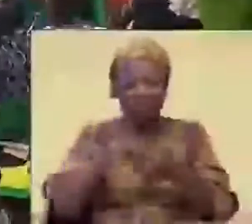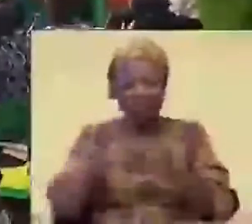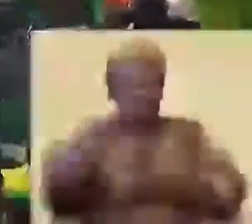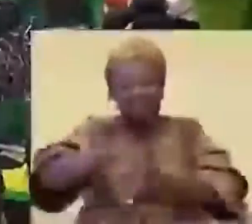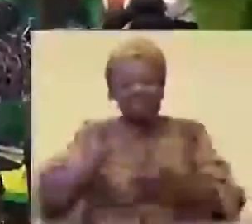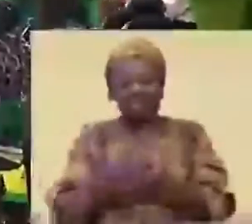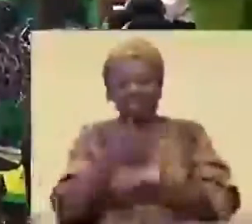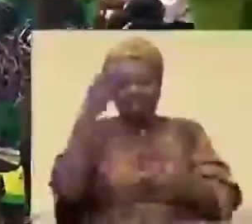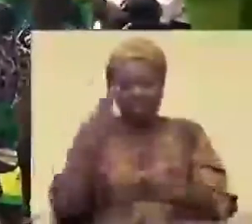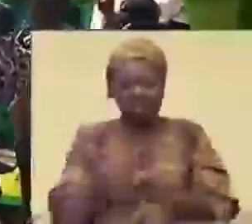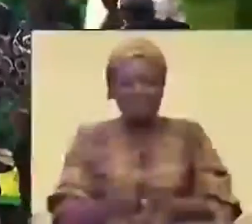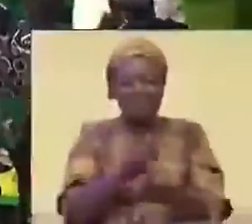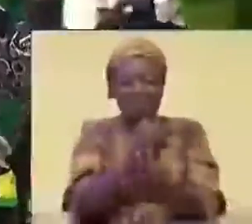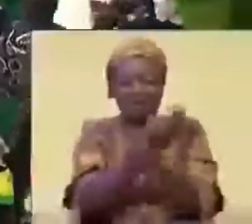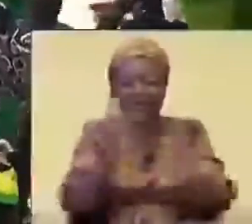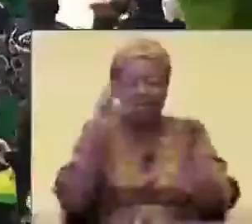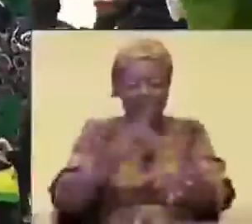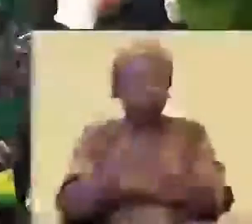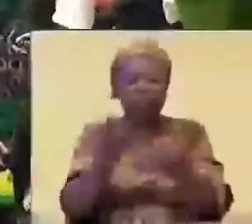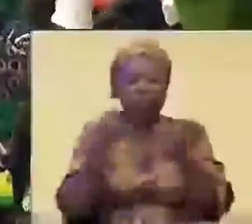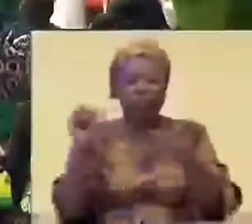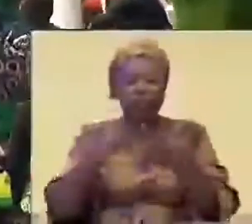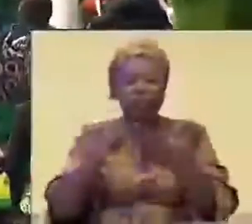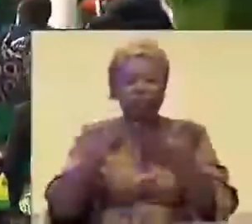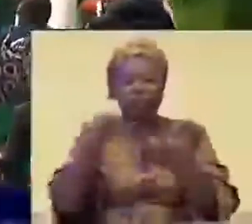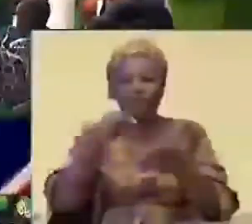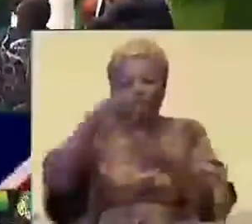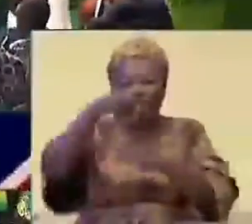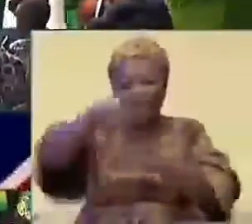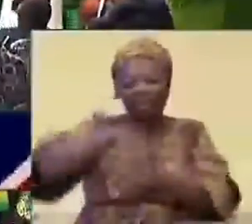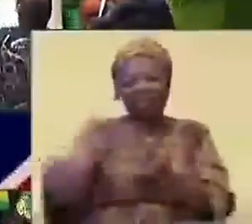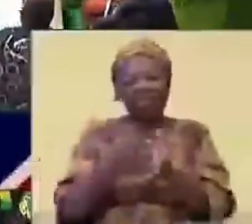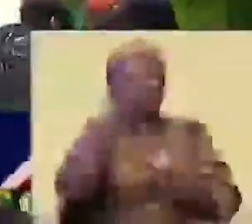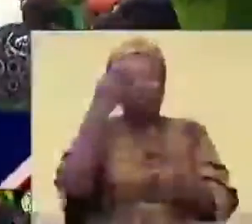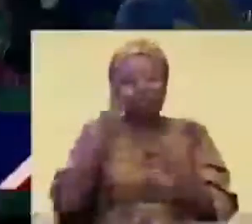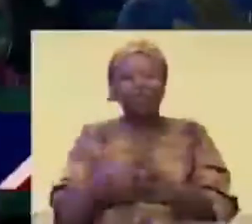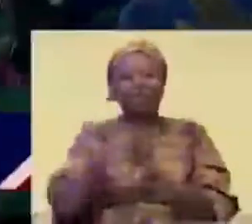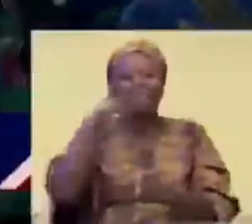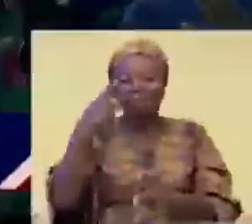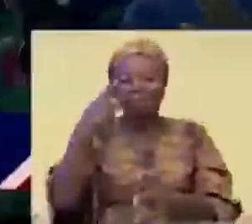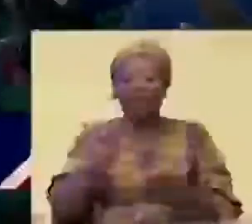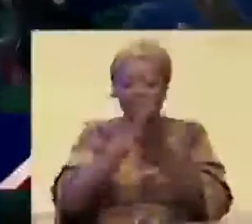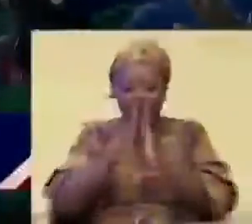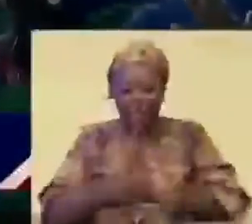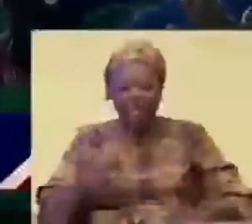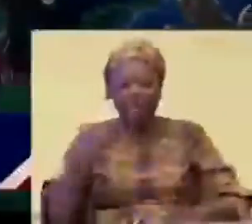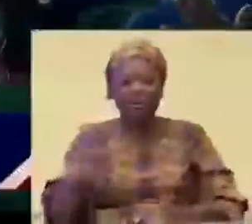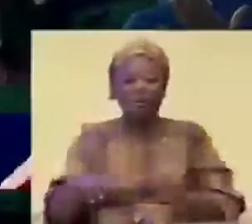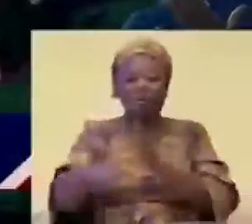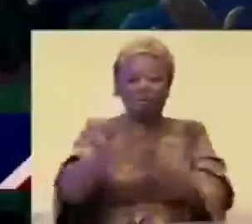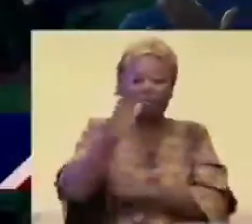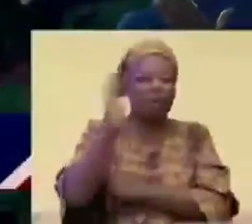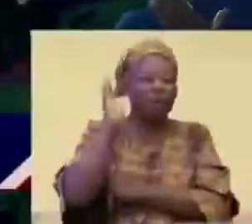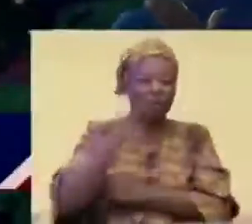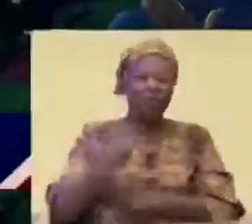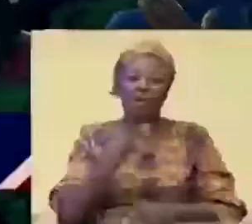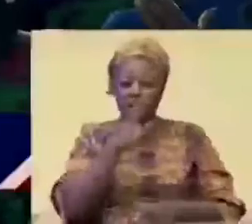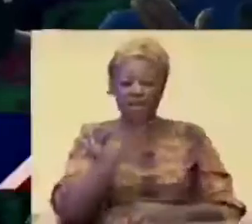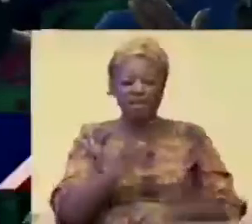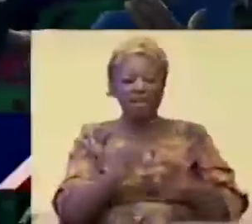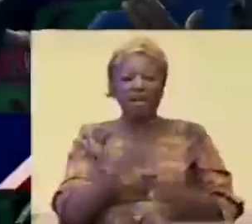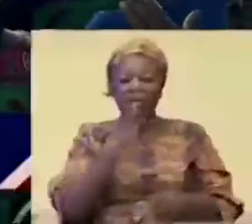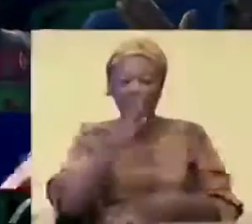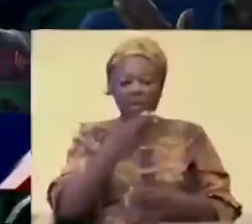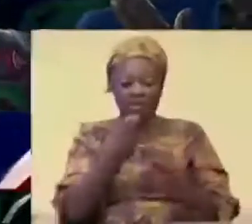Healing coming to you. Freedom coming to you. The peace of